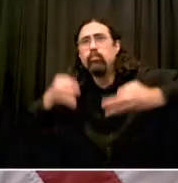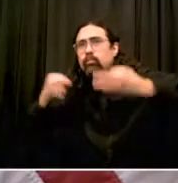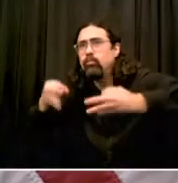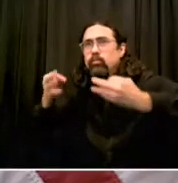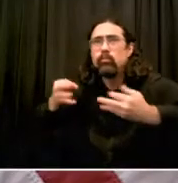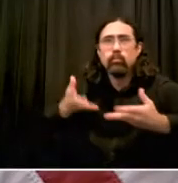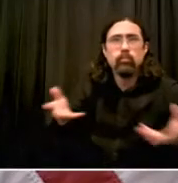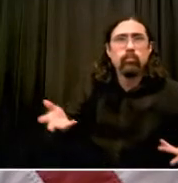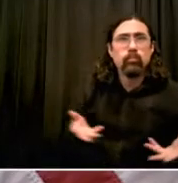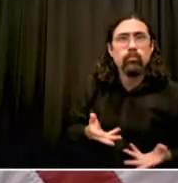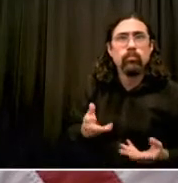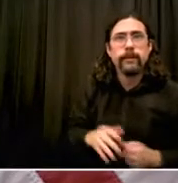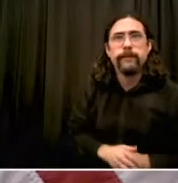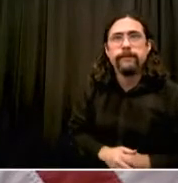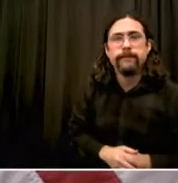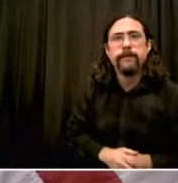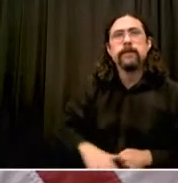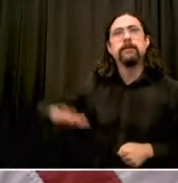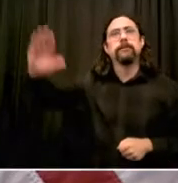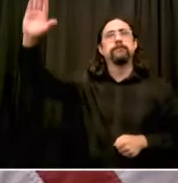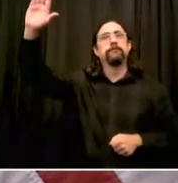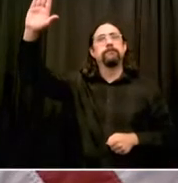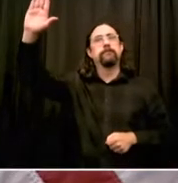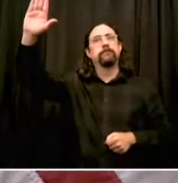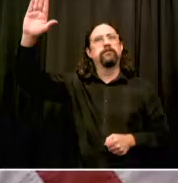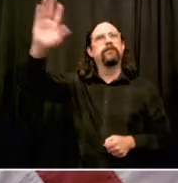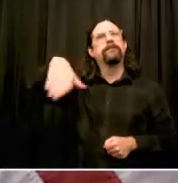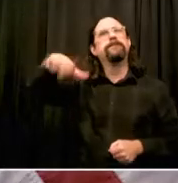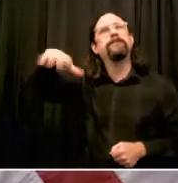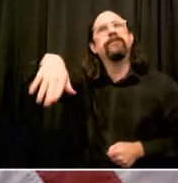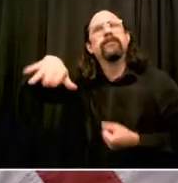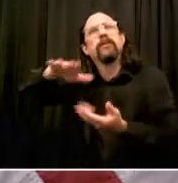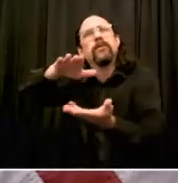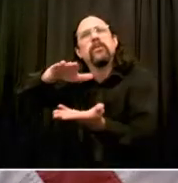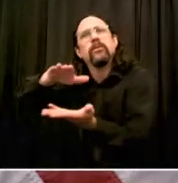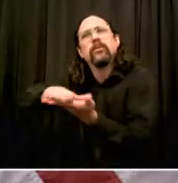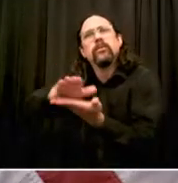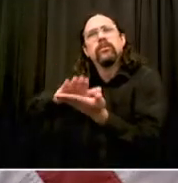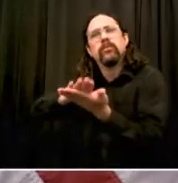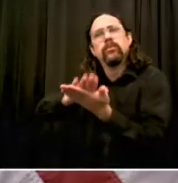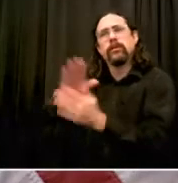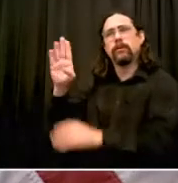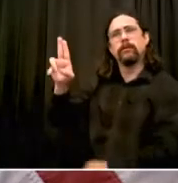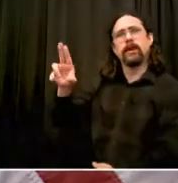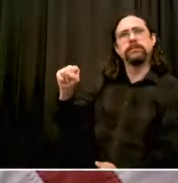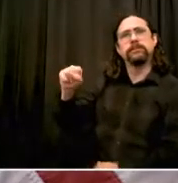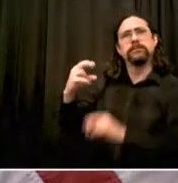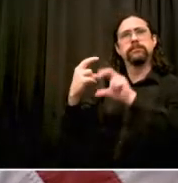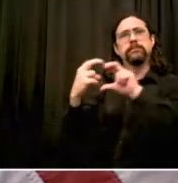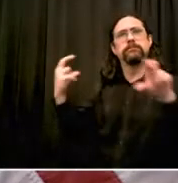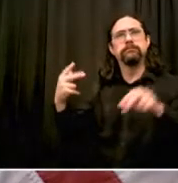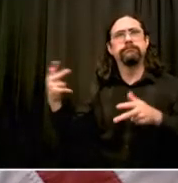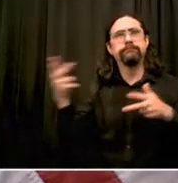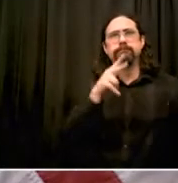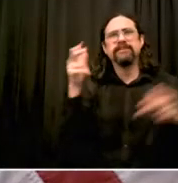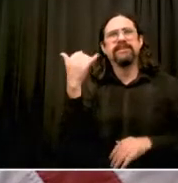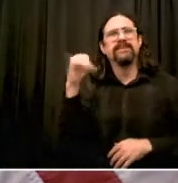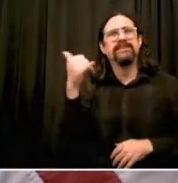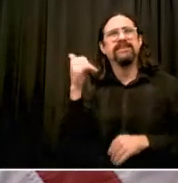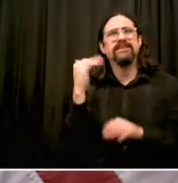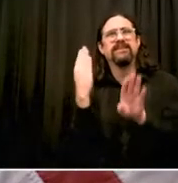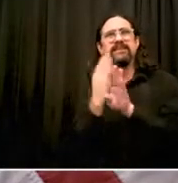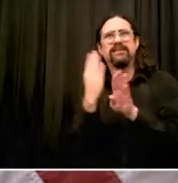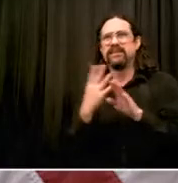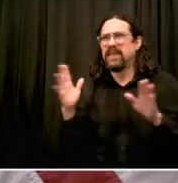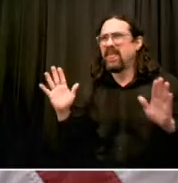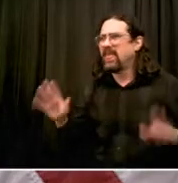school buses. So if there's no plan, you might see tens of thousands of parents driving their kids to school every morning, which would carry the